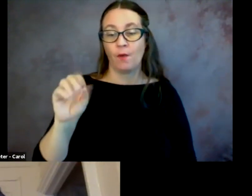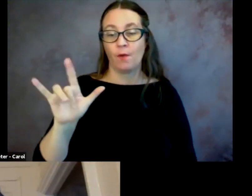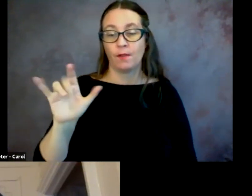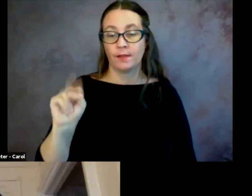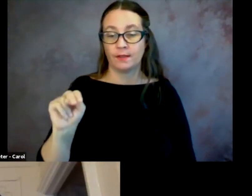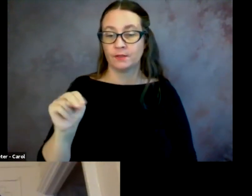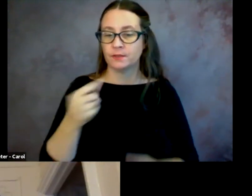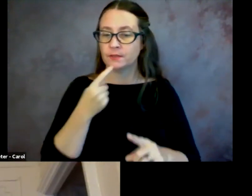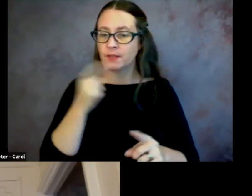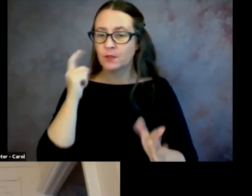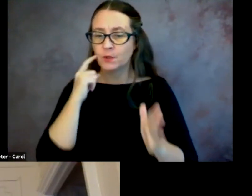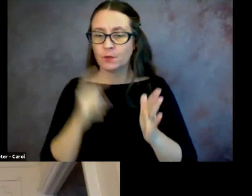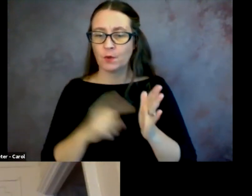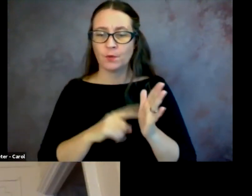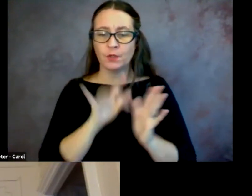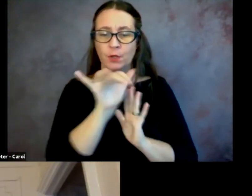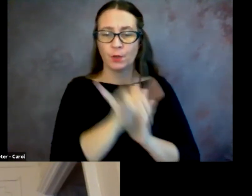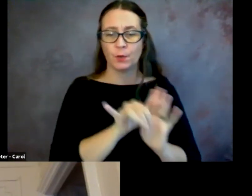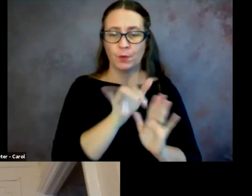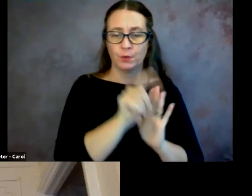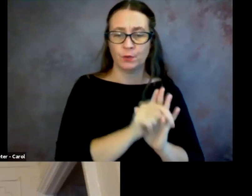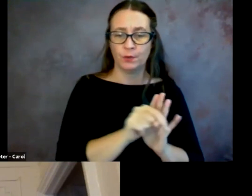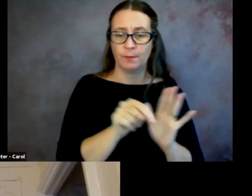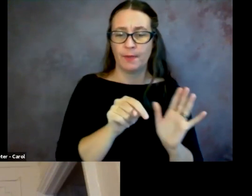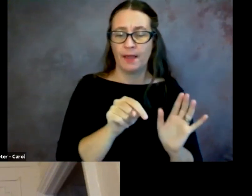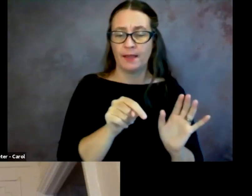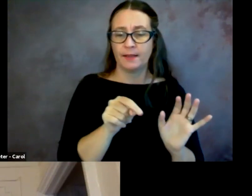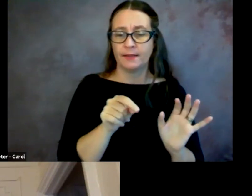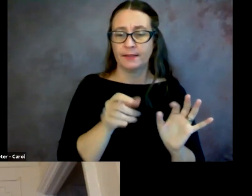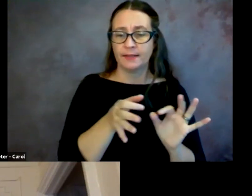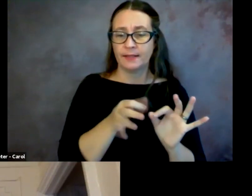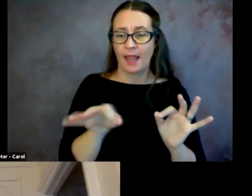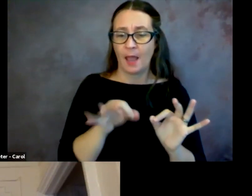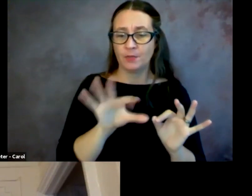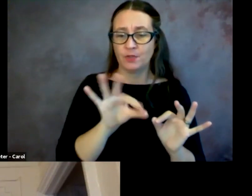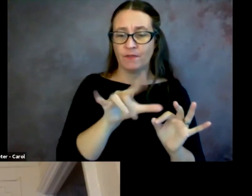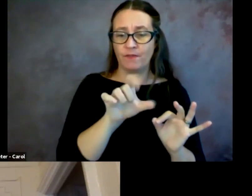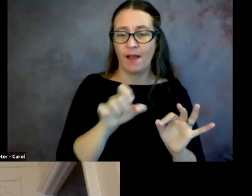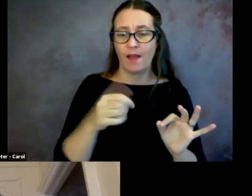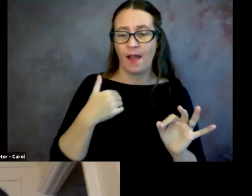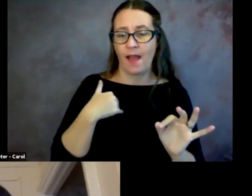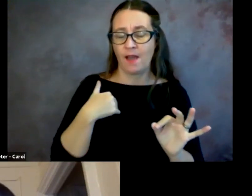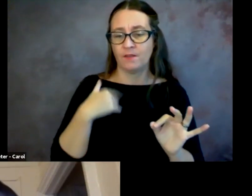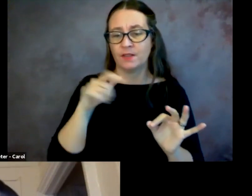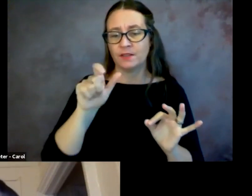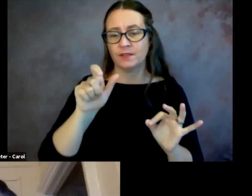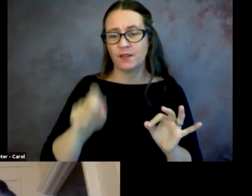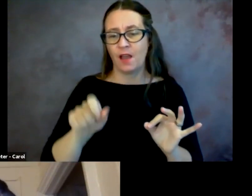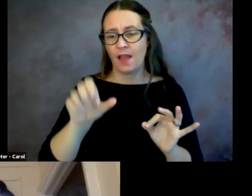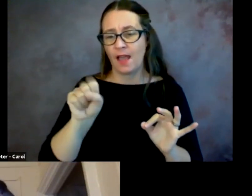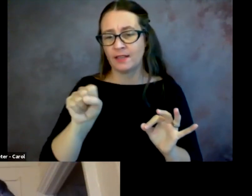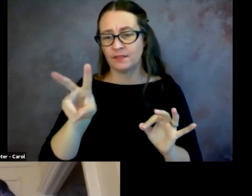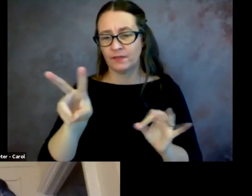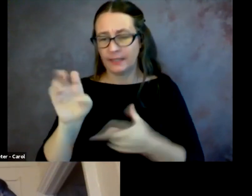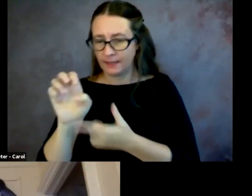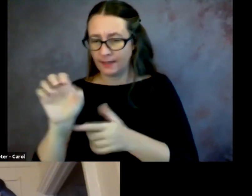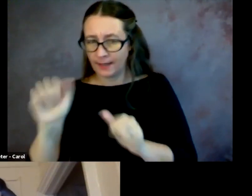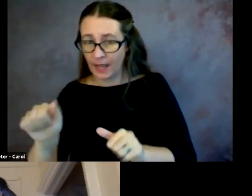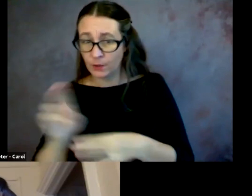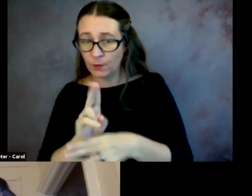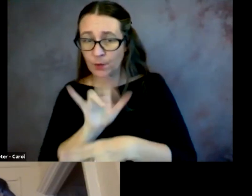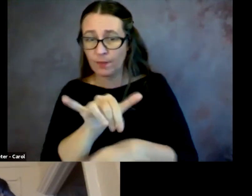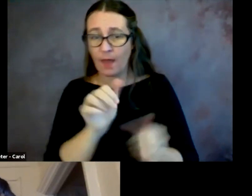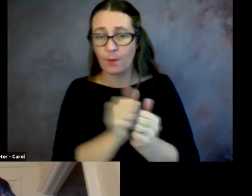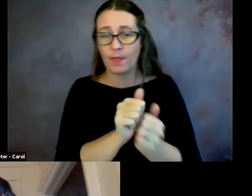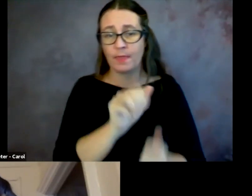caption file has an extension of .sbb. Can you use this with an MP4 file?